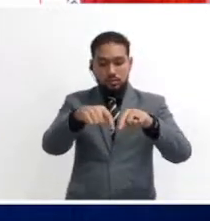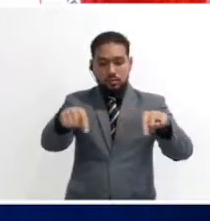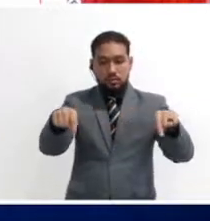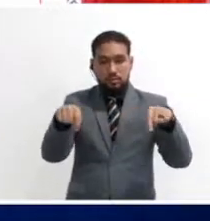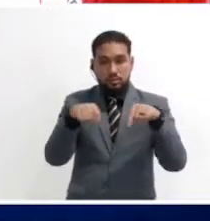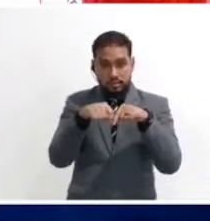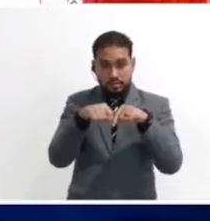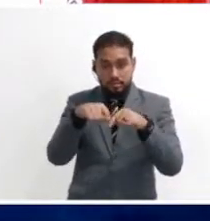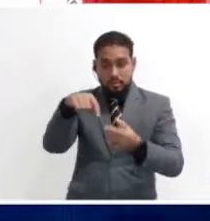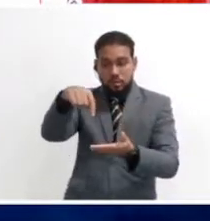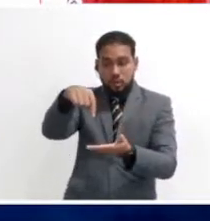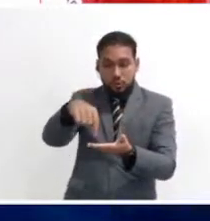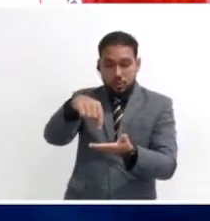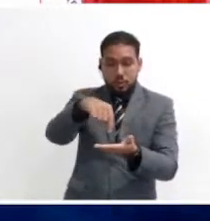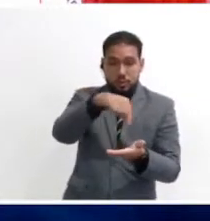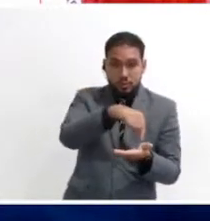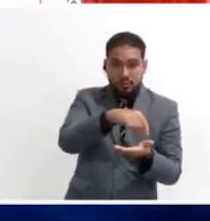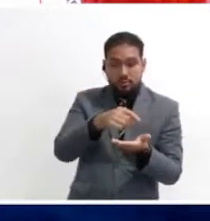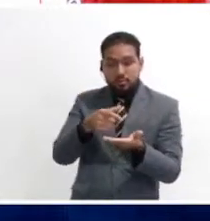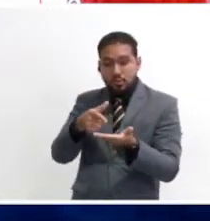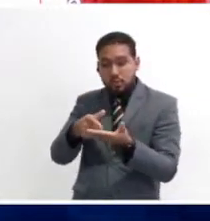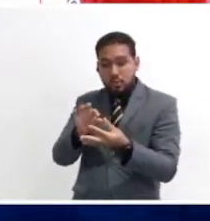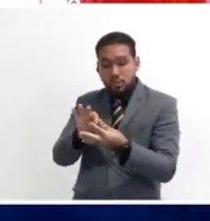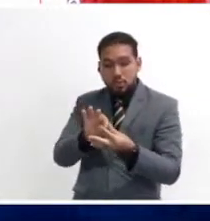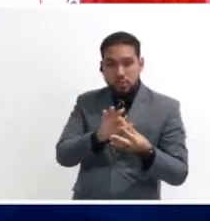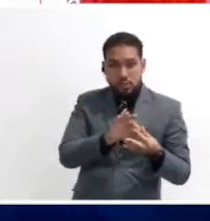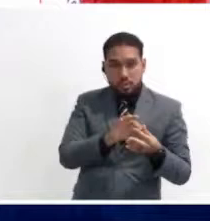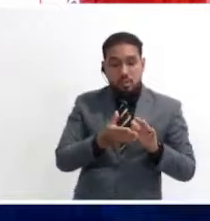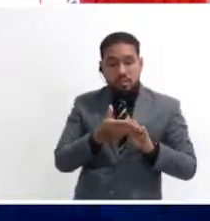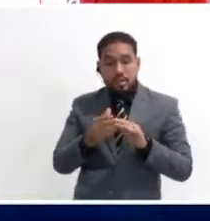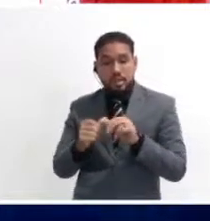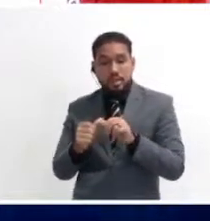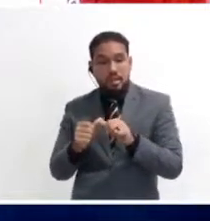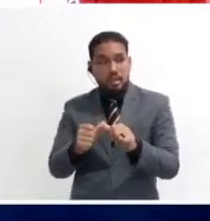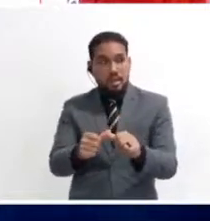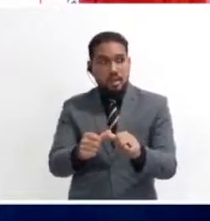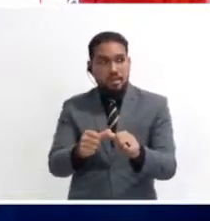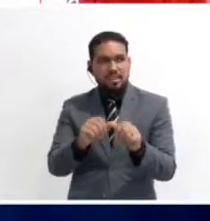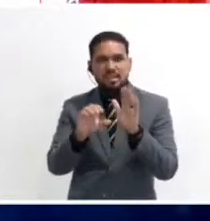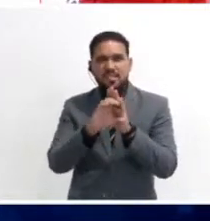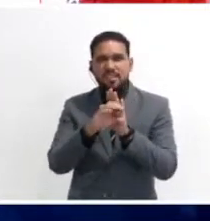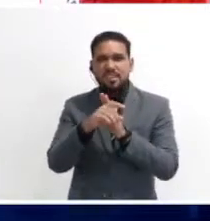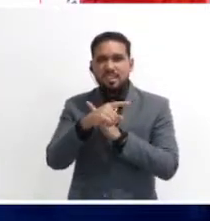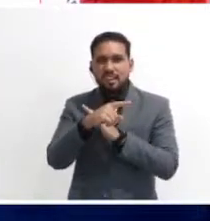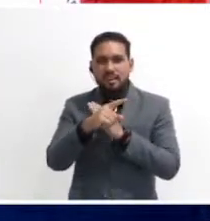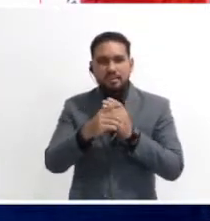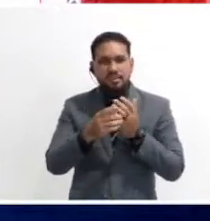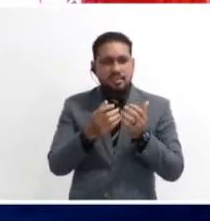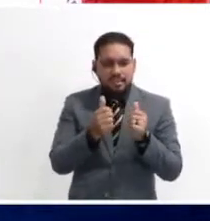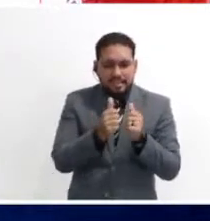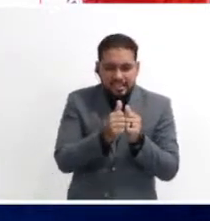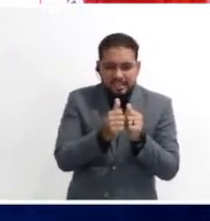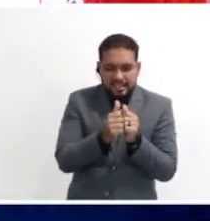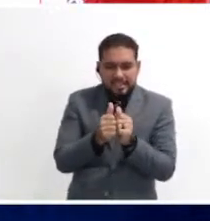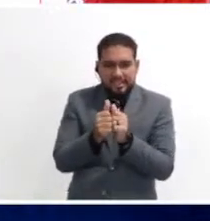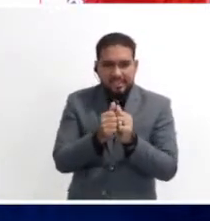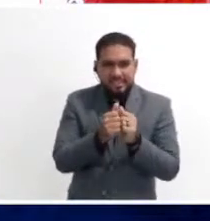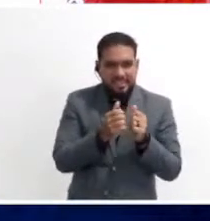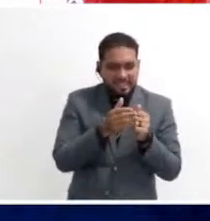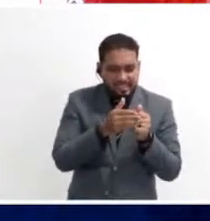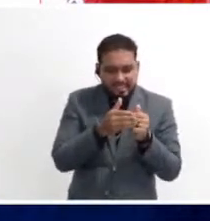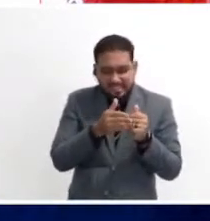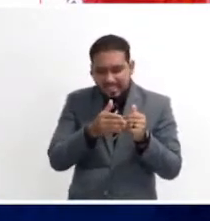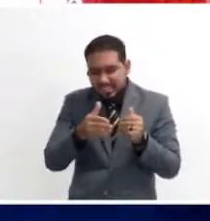with each other. And so the closer you can get them together, the faster speed that you have of communication,